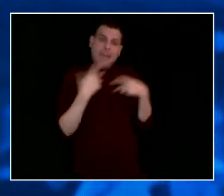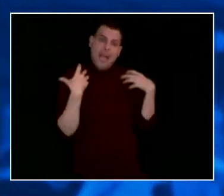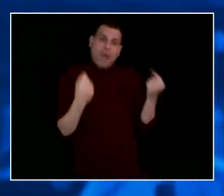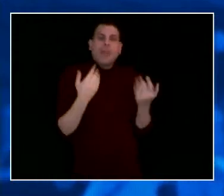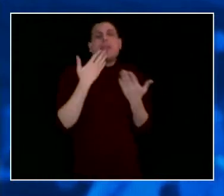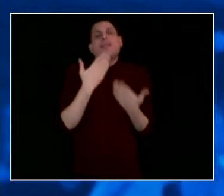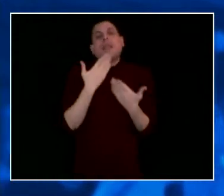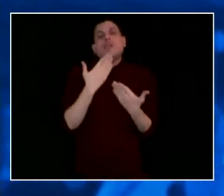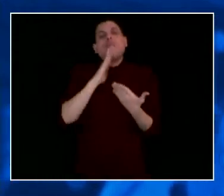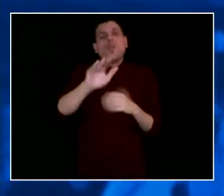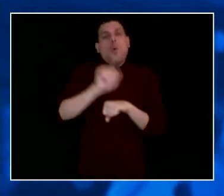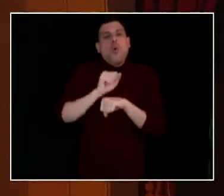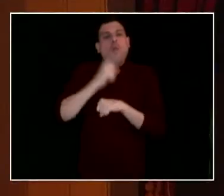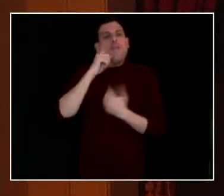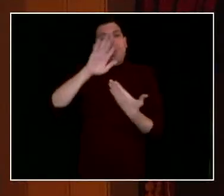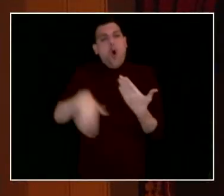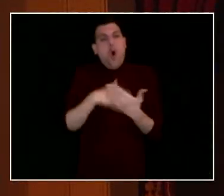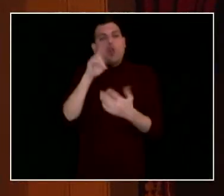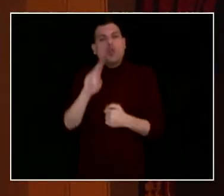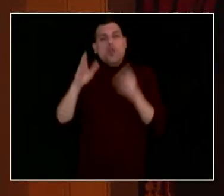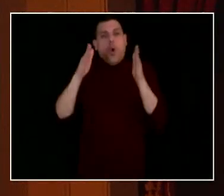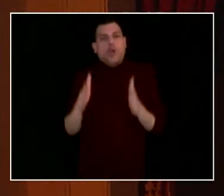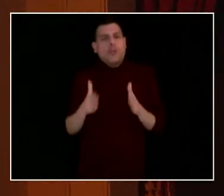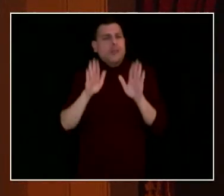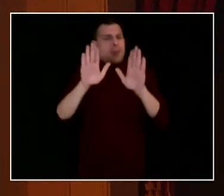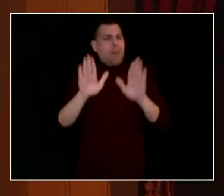New Yorkers. Job well done, Kevin.